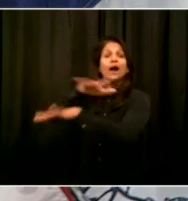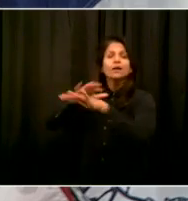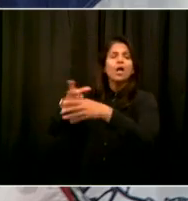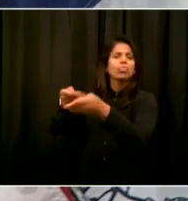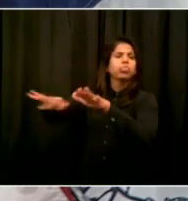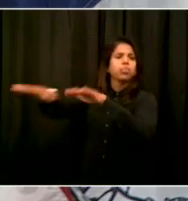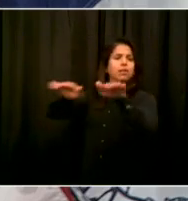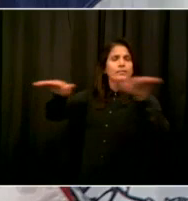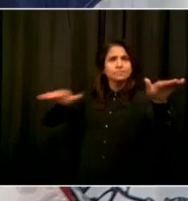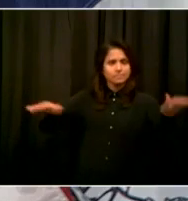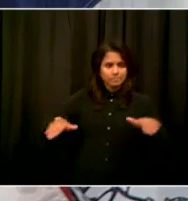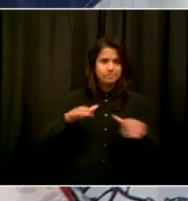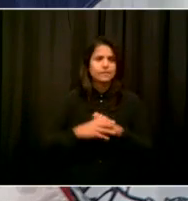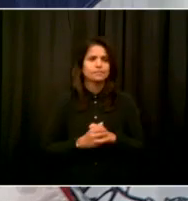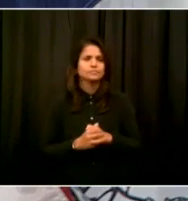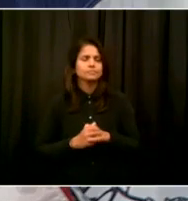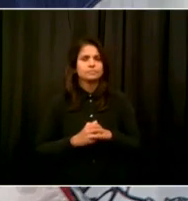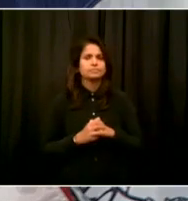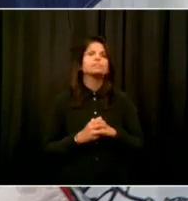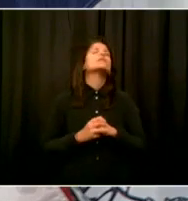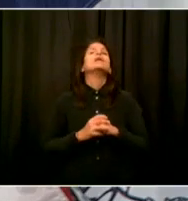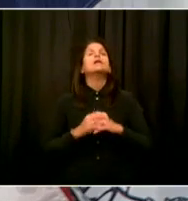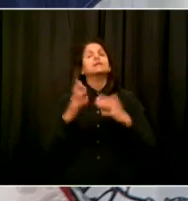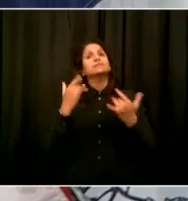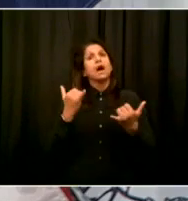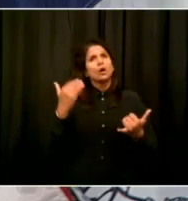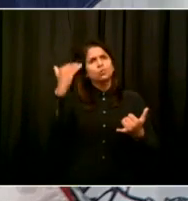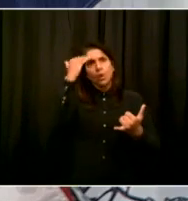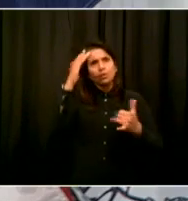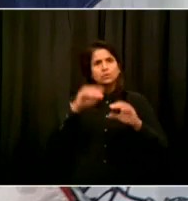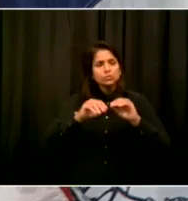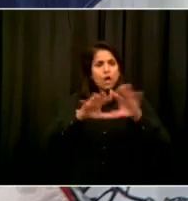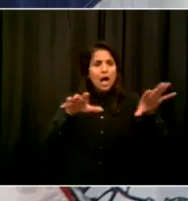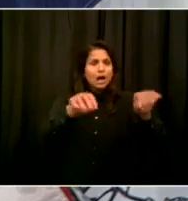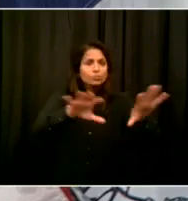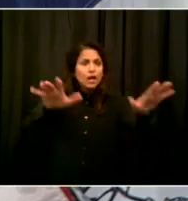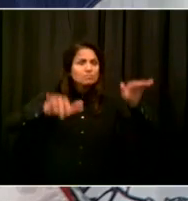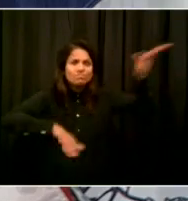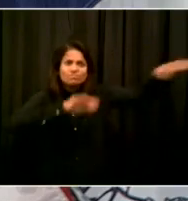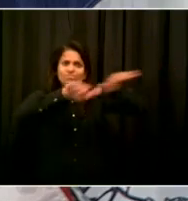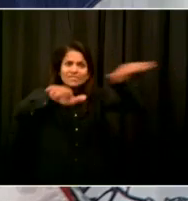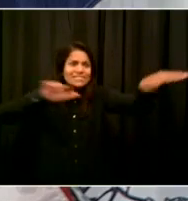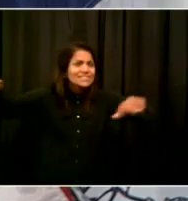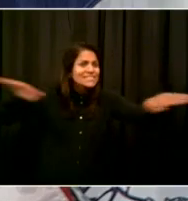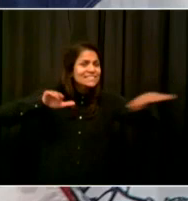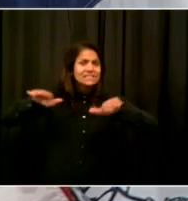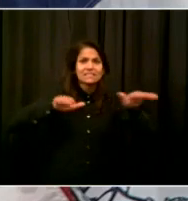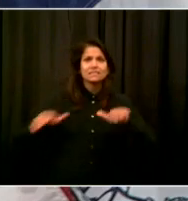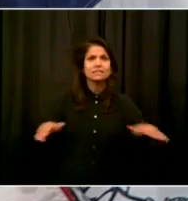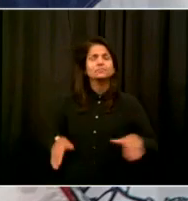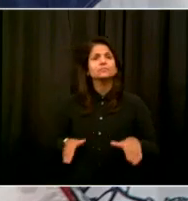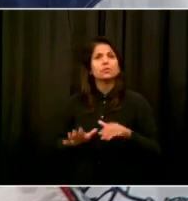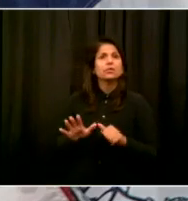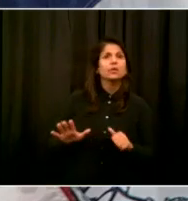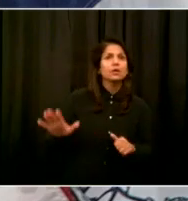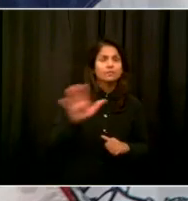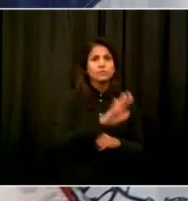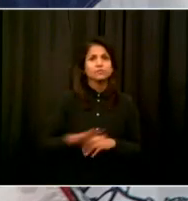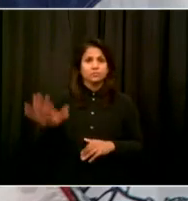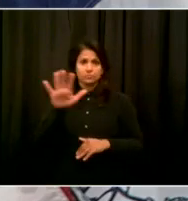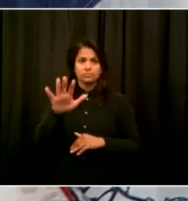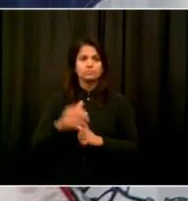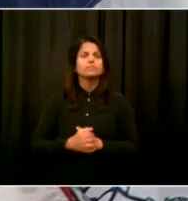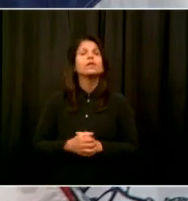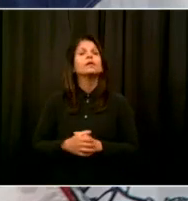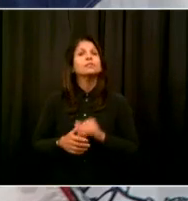be talking to you about what we're doing everywhere in the city, but there are still parts of the city that are particularly of concern.